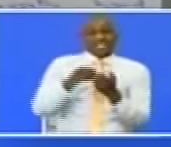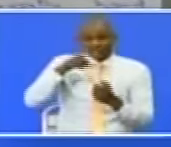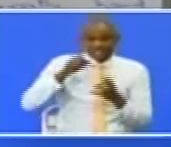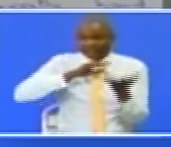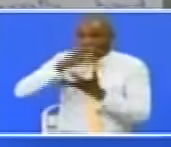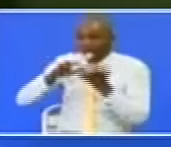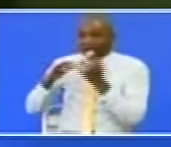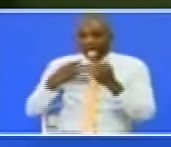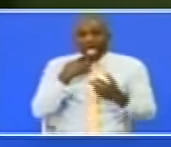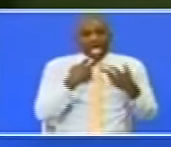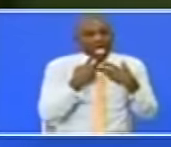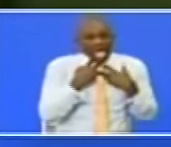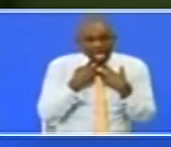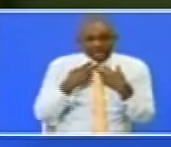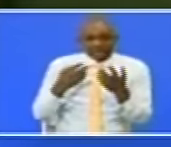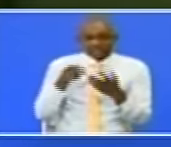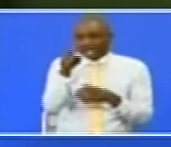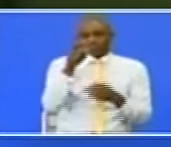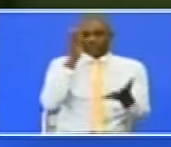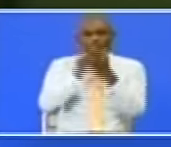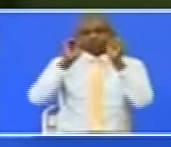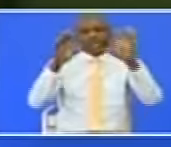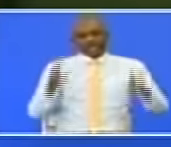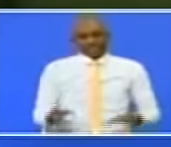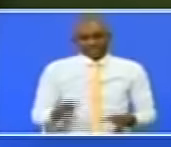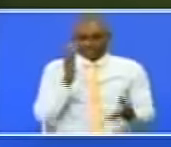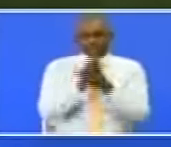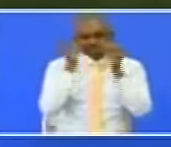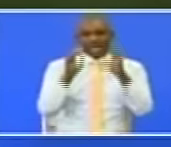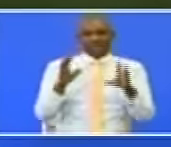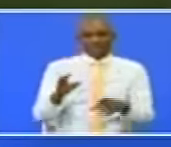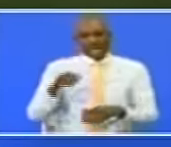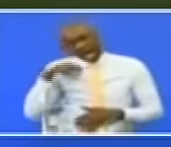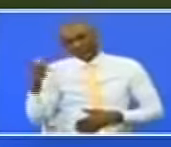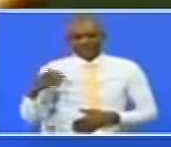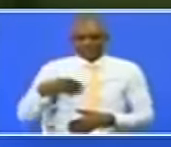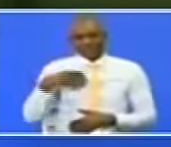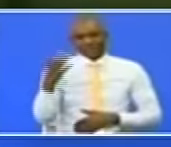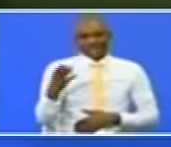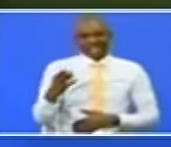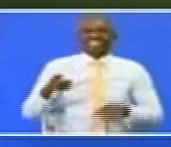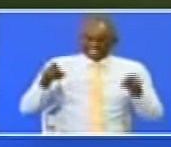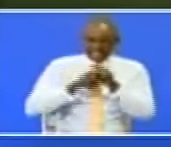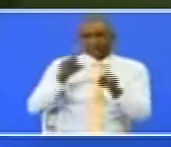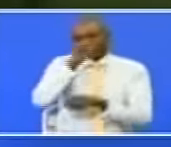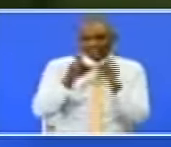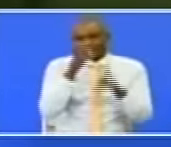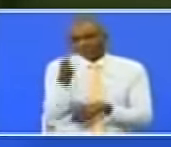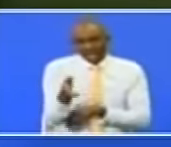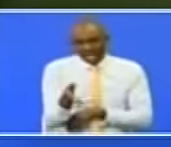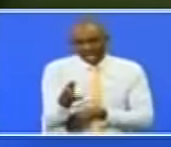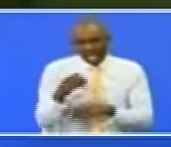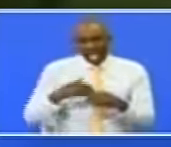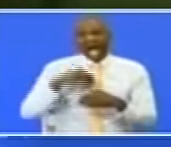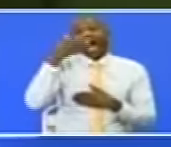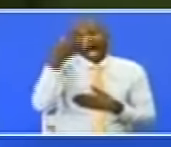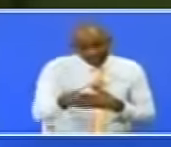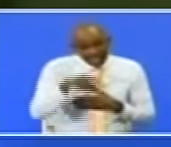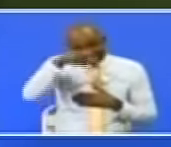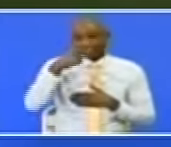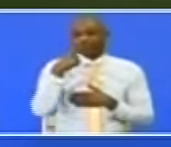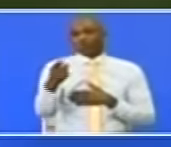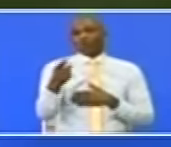alikanganyika akijieleza. Well, that's not true. It's not true that there were some pupils who sat for the interview after she was